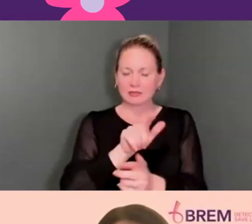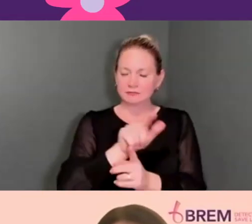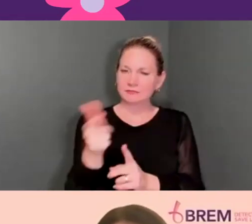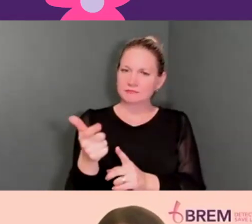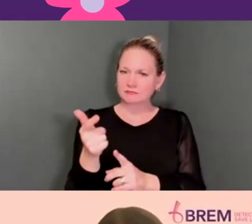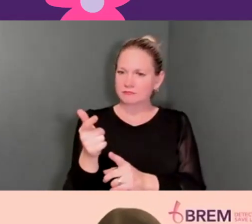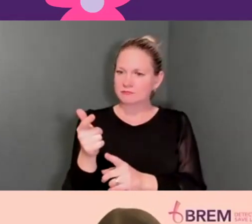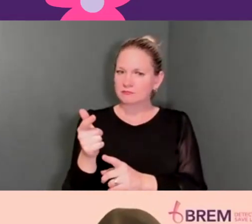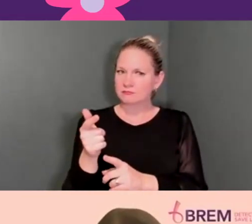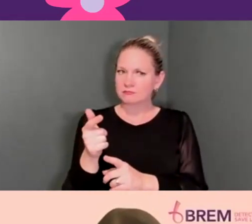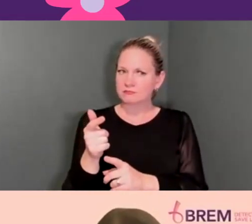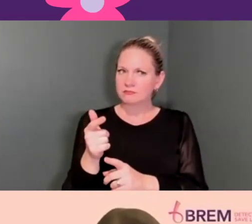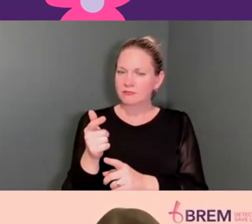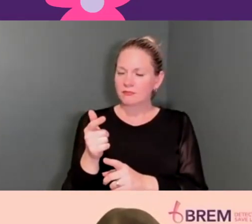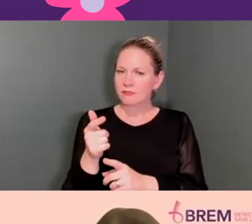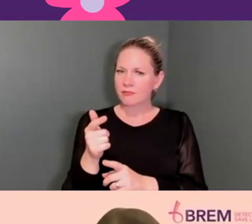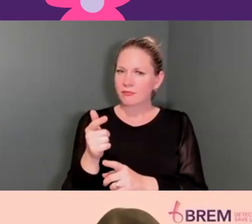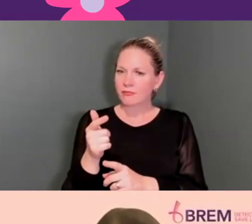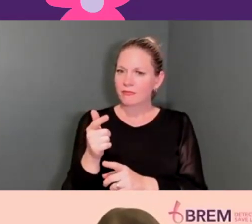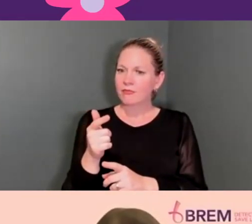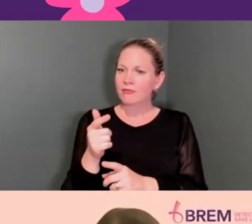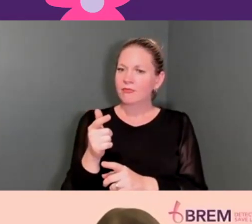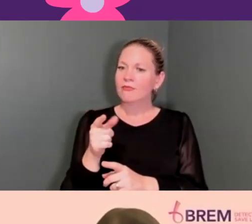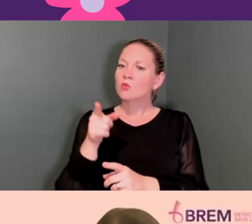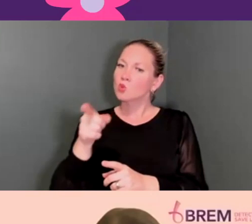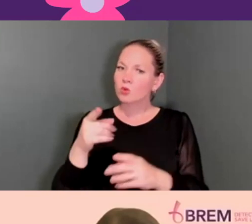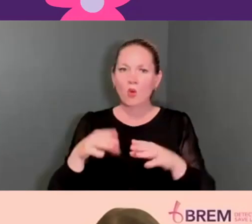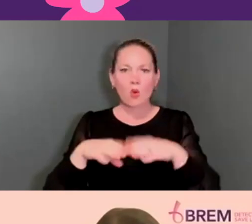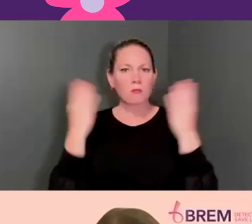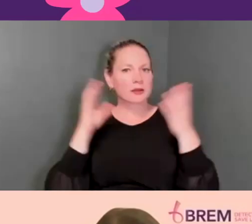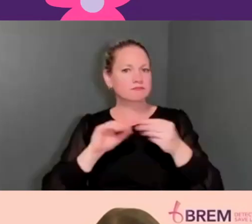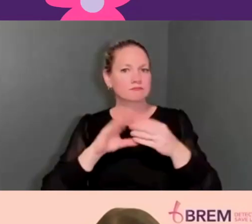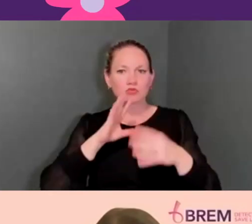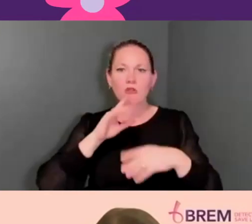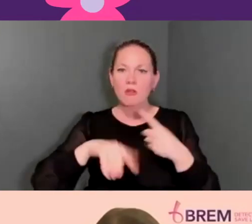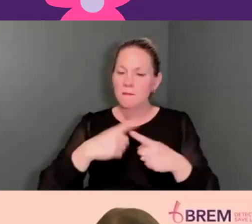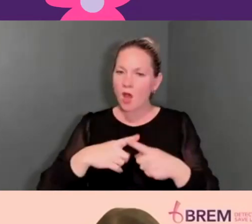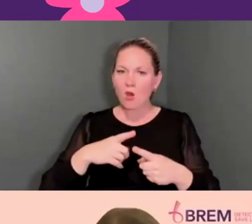the impact you're having by speaking openly about the hurdles Black women and other